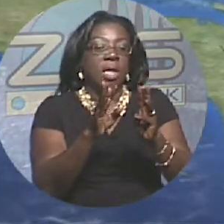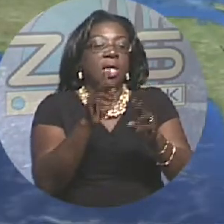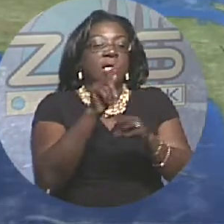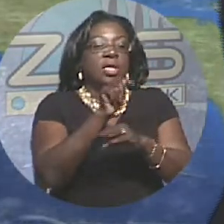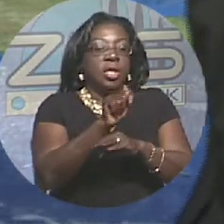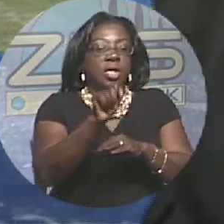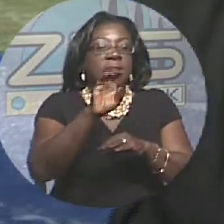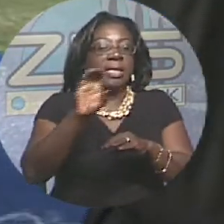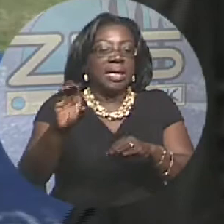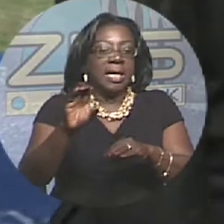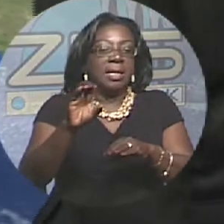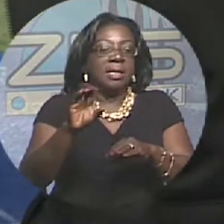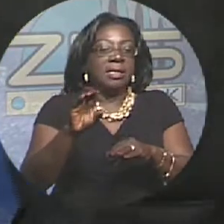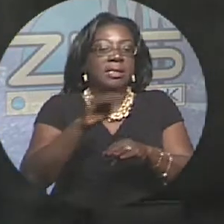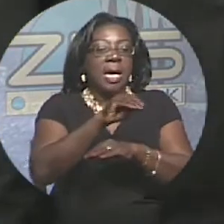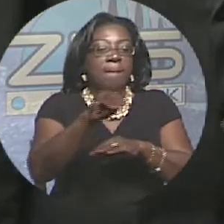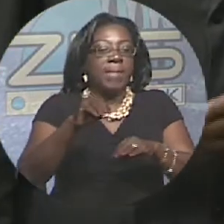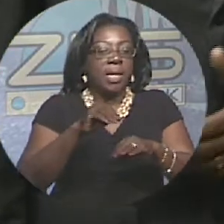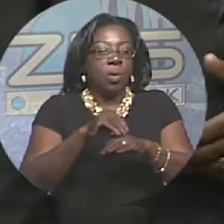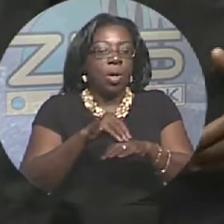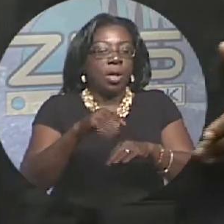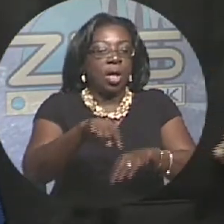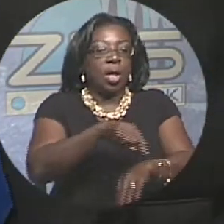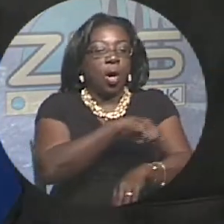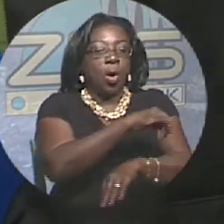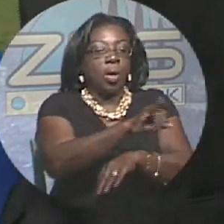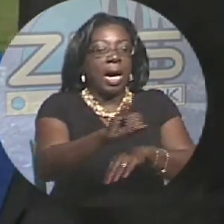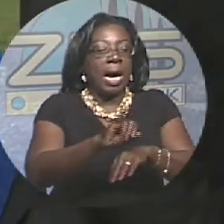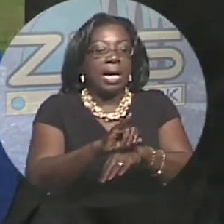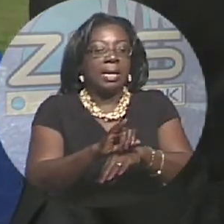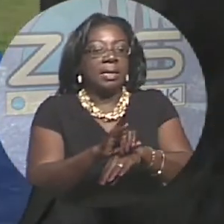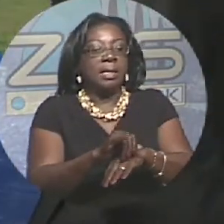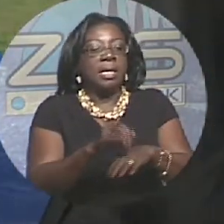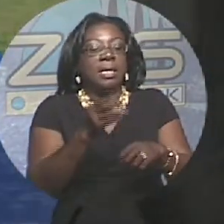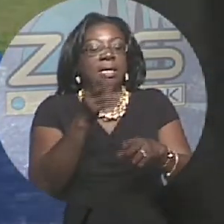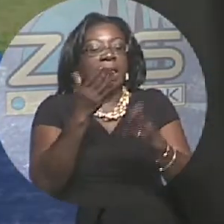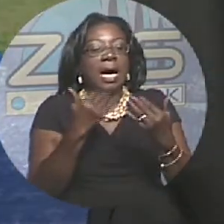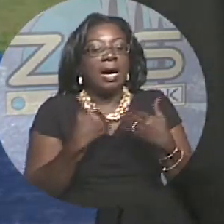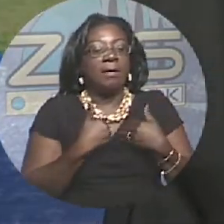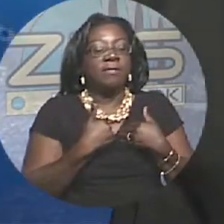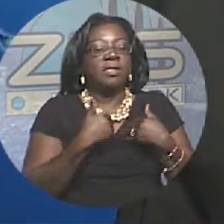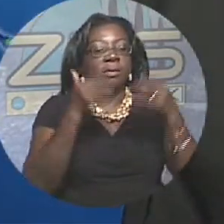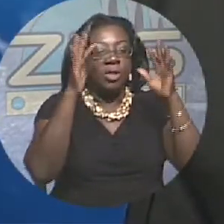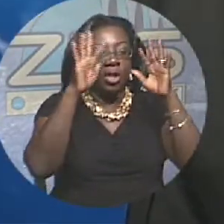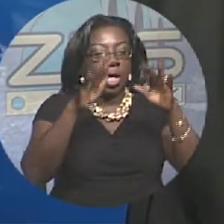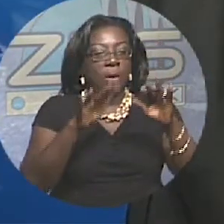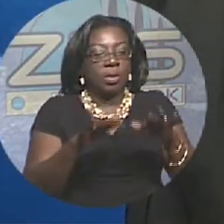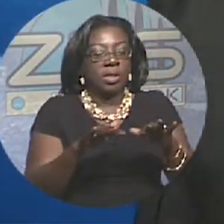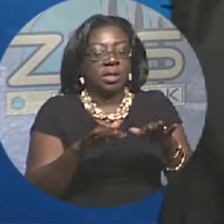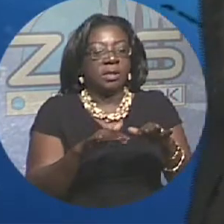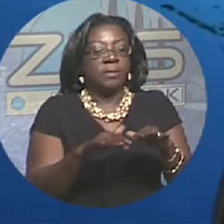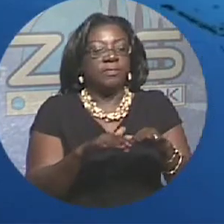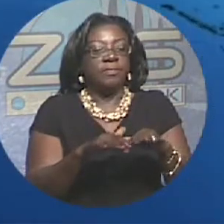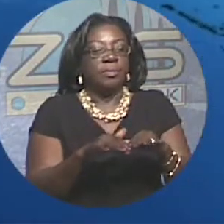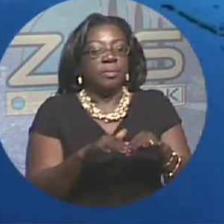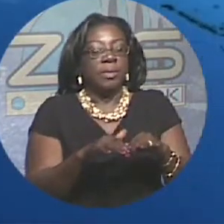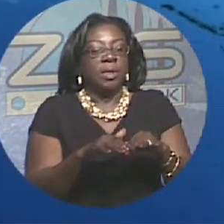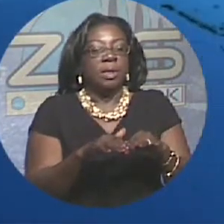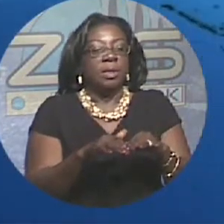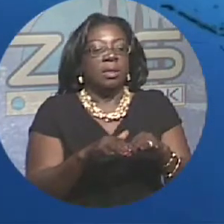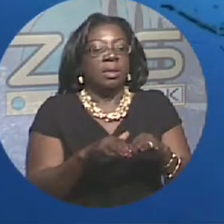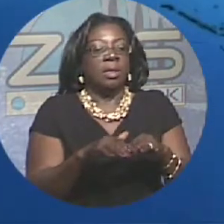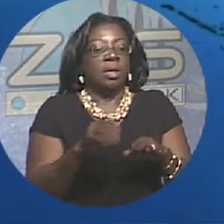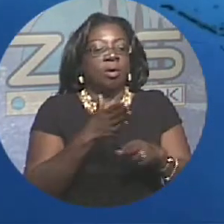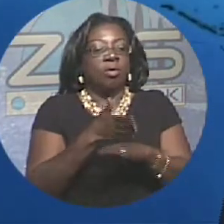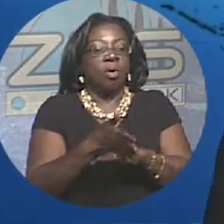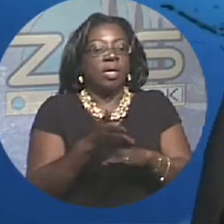Island, San Salvador, you guys could see some showers and thunderstorms beginning tonight through tomorrow as that trailing trough hanging out across Hispaniola is